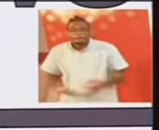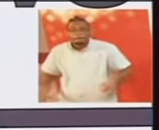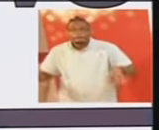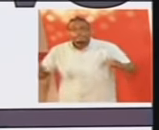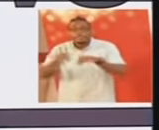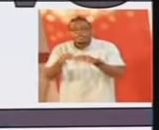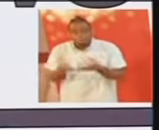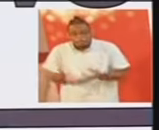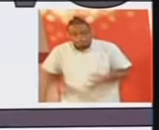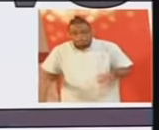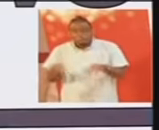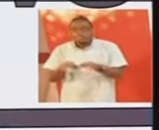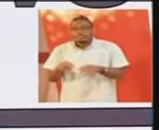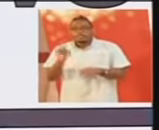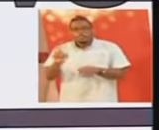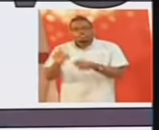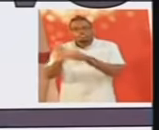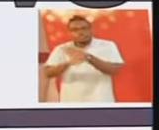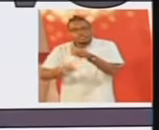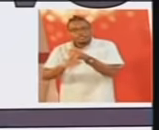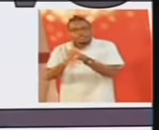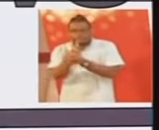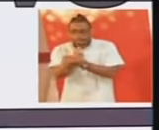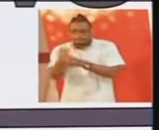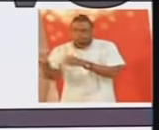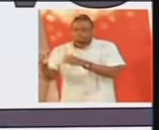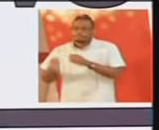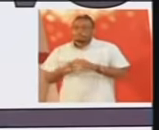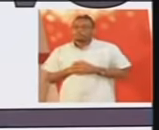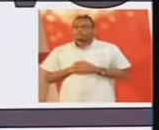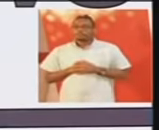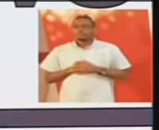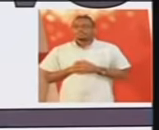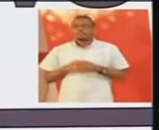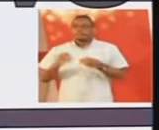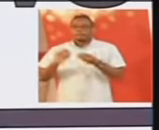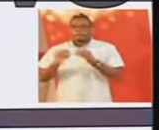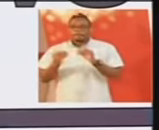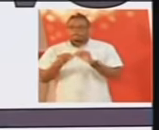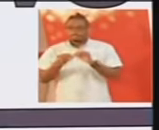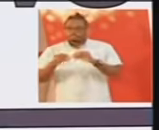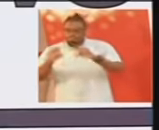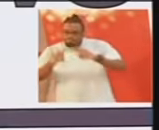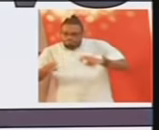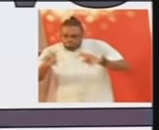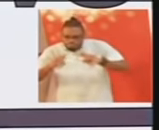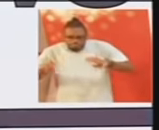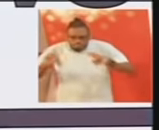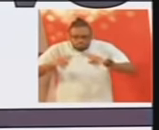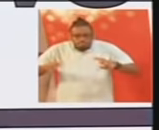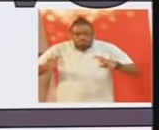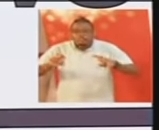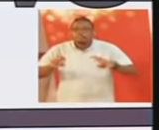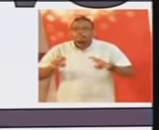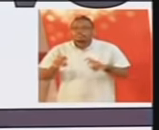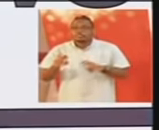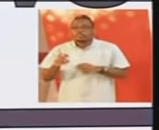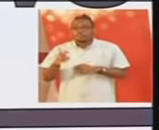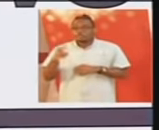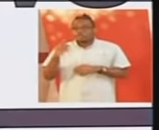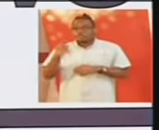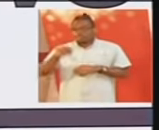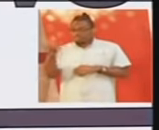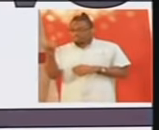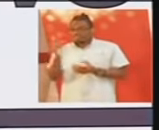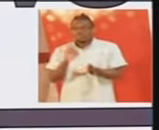action. The statistics are usually done best by Dr. Hines, but it would be remiss of me to not